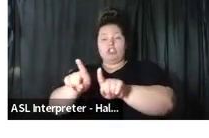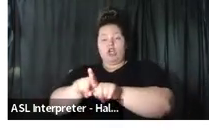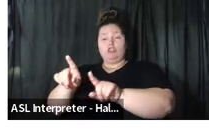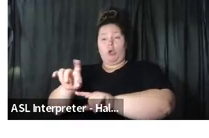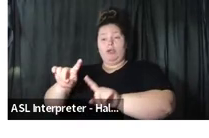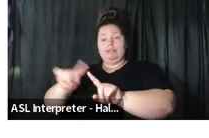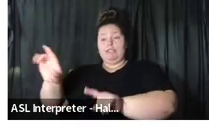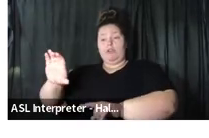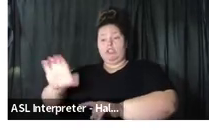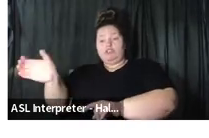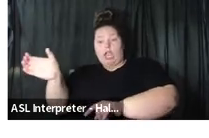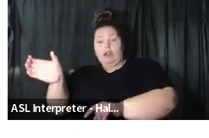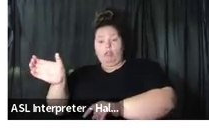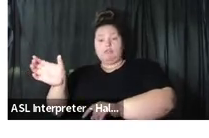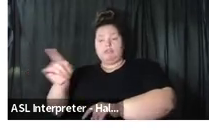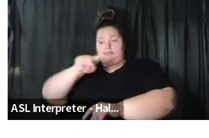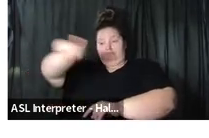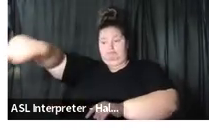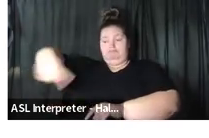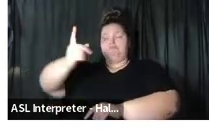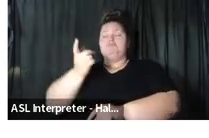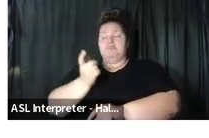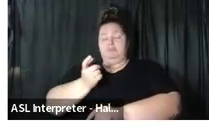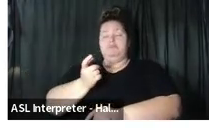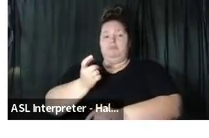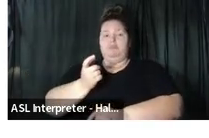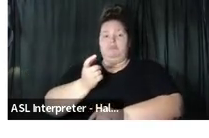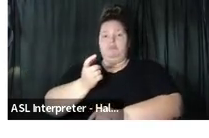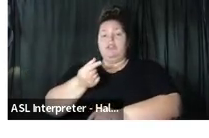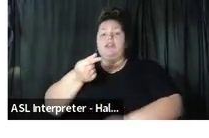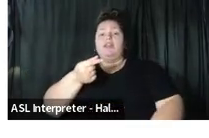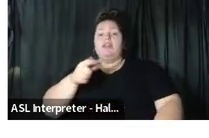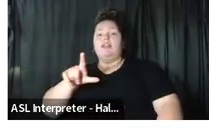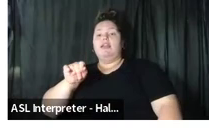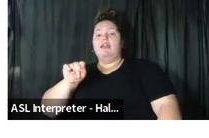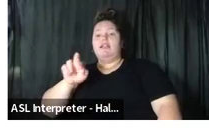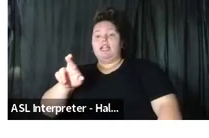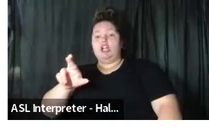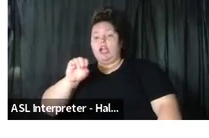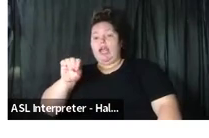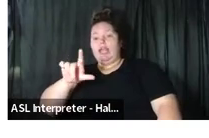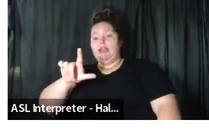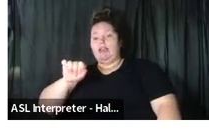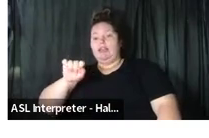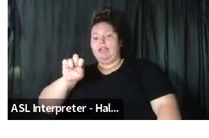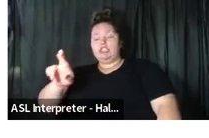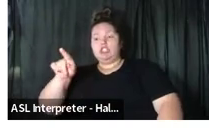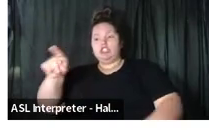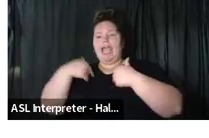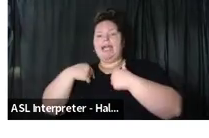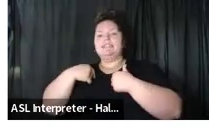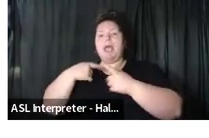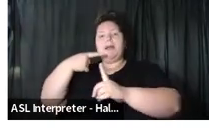can be disability specific. It could be, there's Glitter and Laser. She does stuff for plus size travel tips, and there's